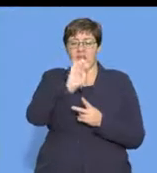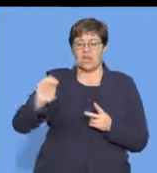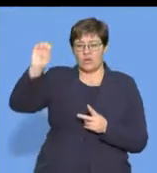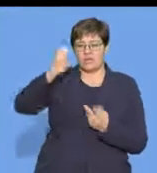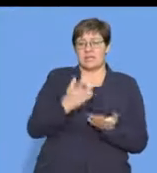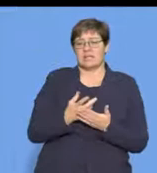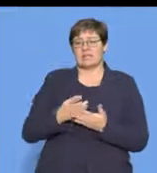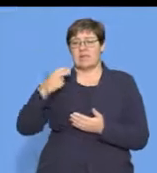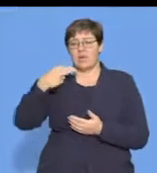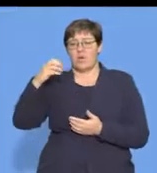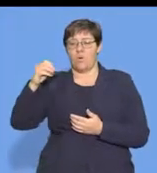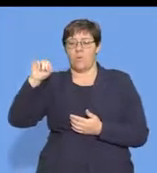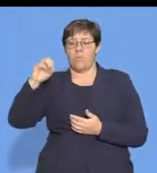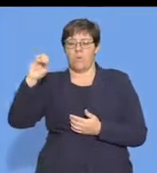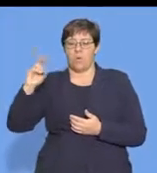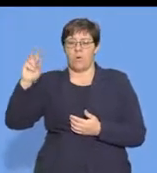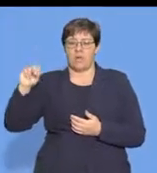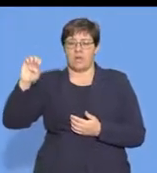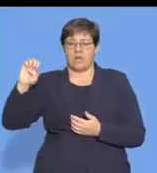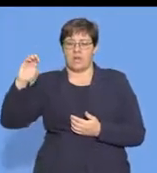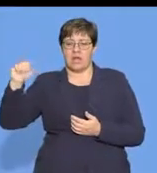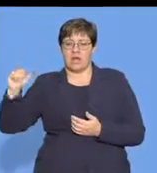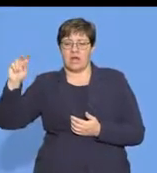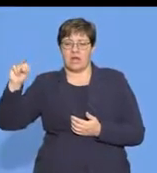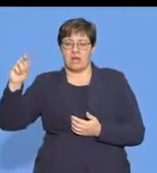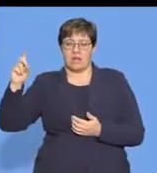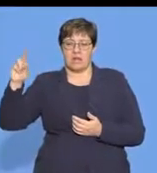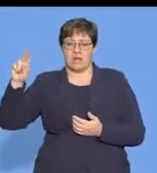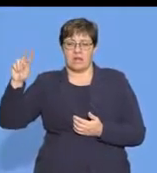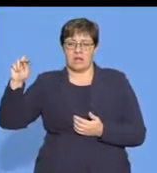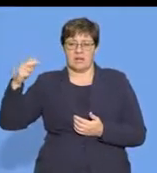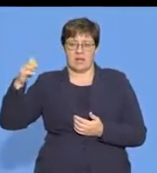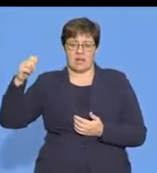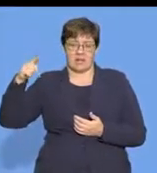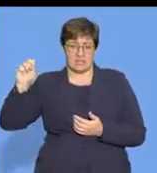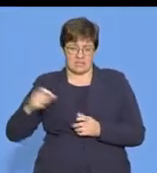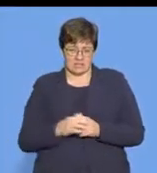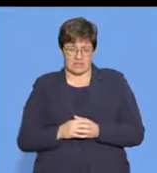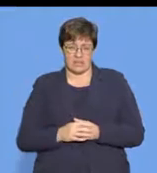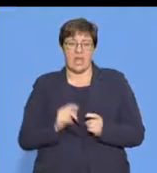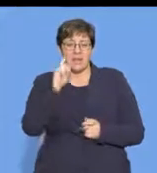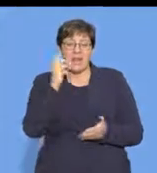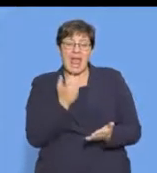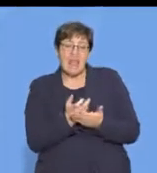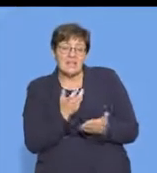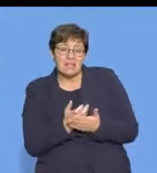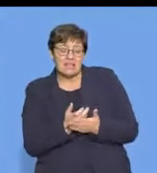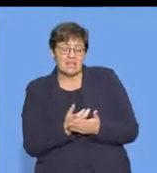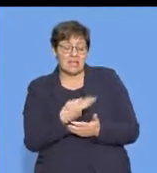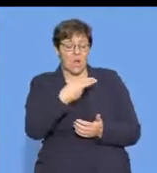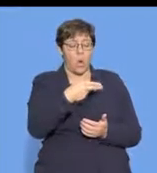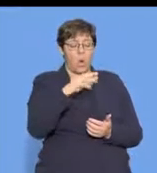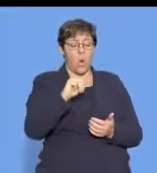neanderthalensis. And then the evidence suggests that modern humans, which are Homo sapiens, left Africa somewhere